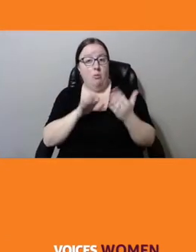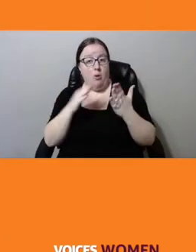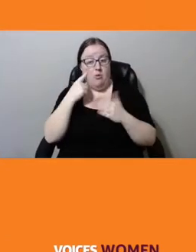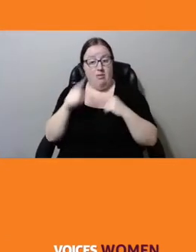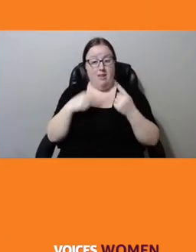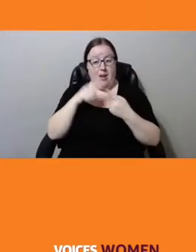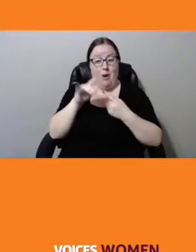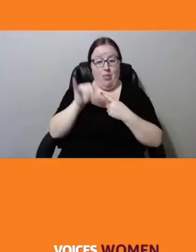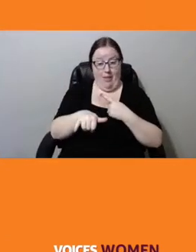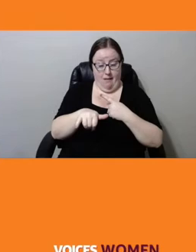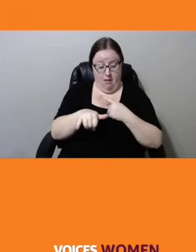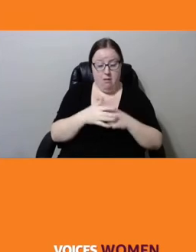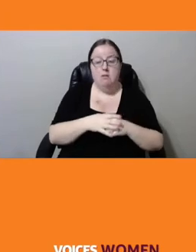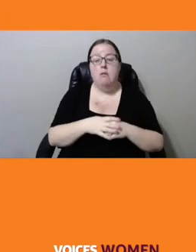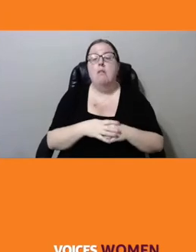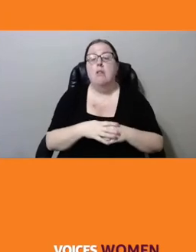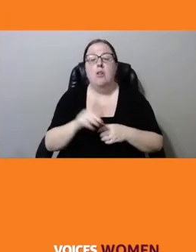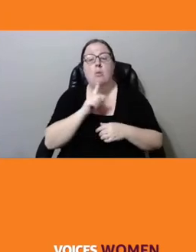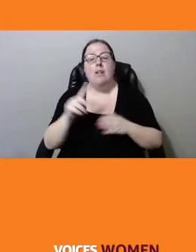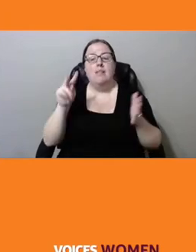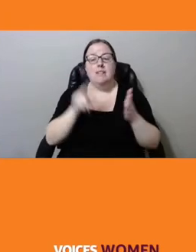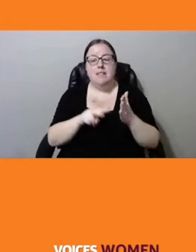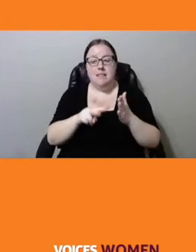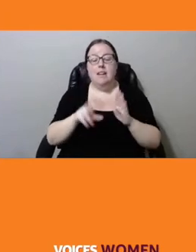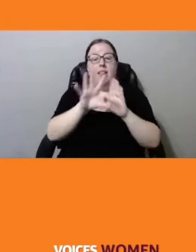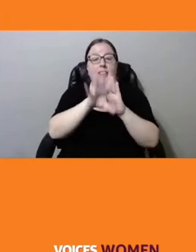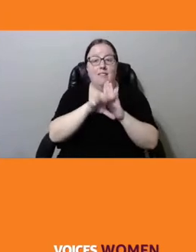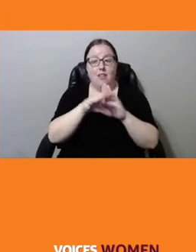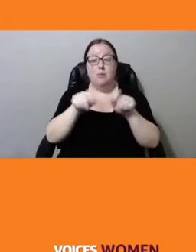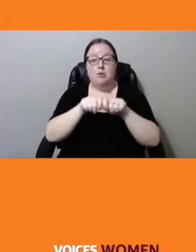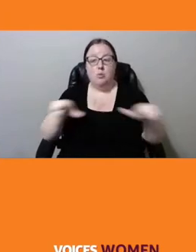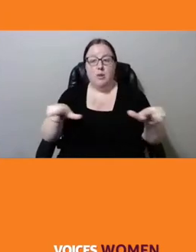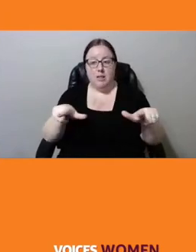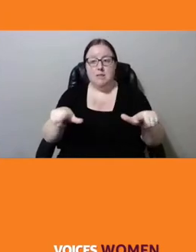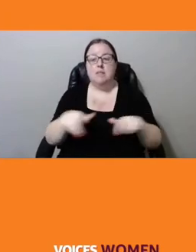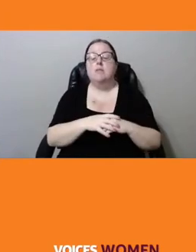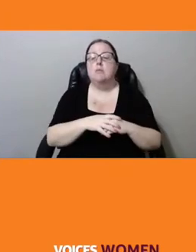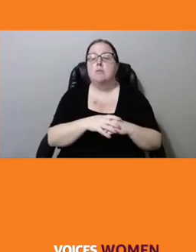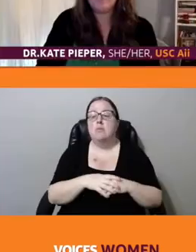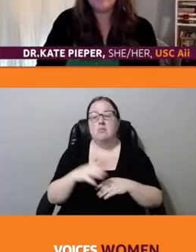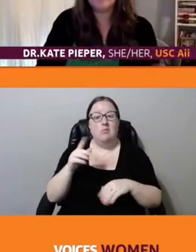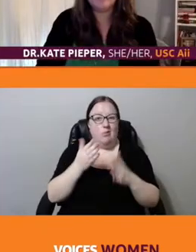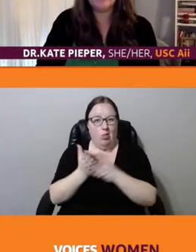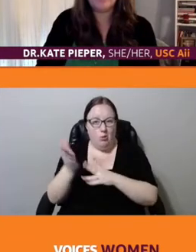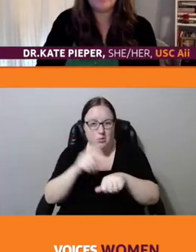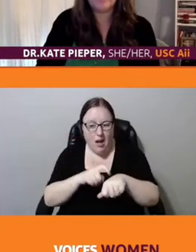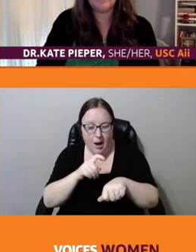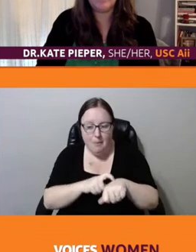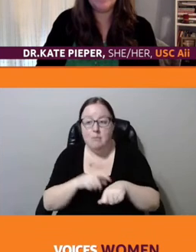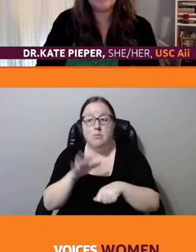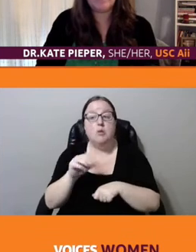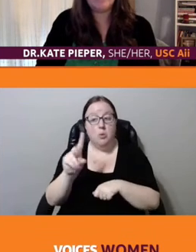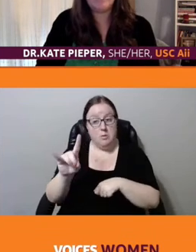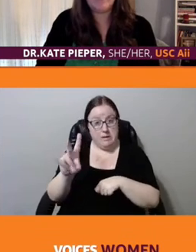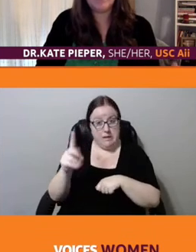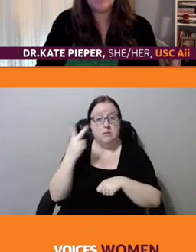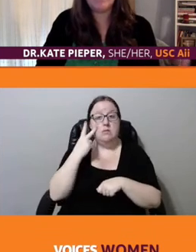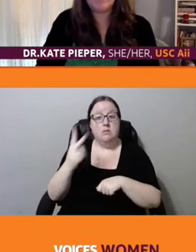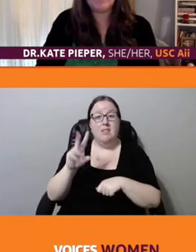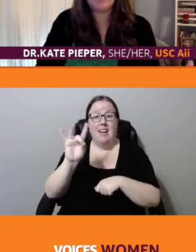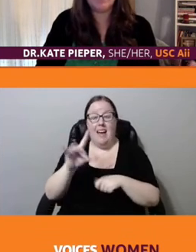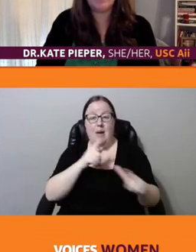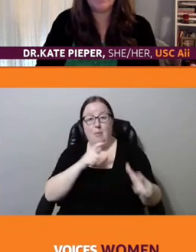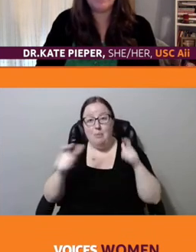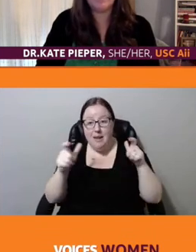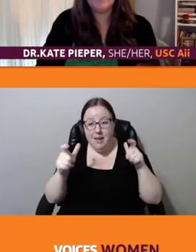women throughout the industry is to look at the slates of films released by distributors over time. And so that's what we did. We looked at 8 major